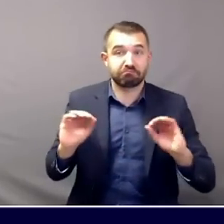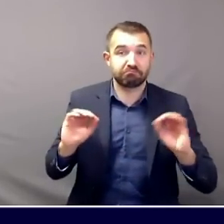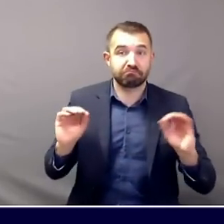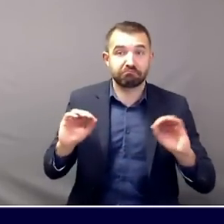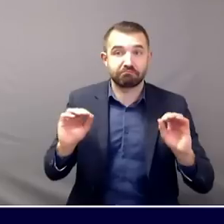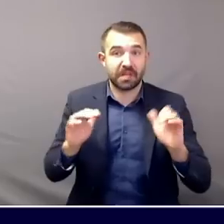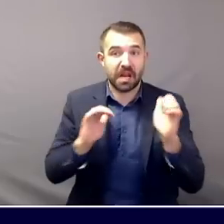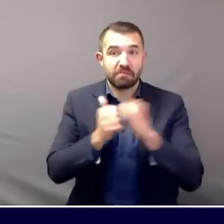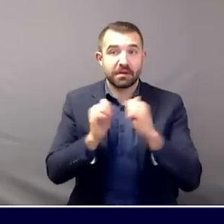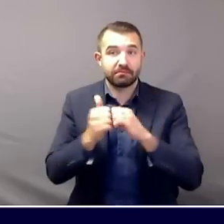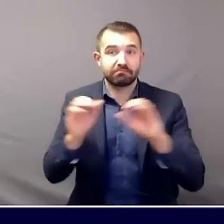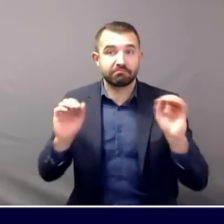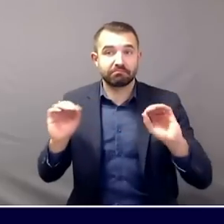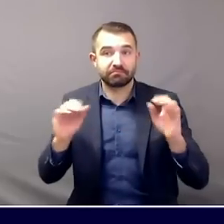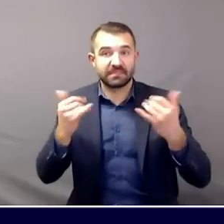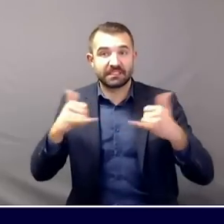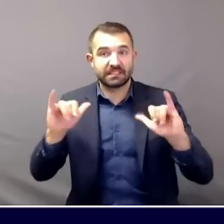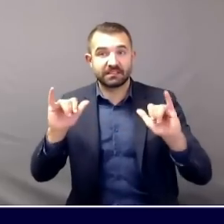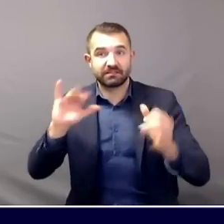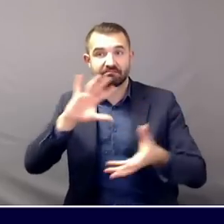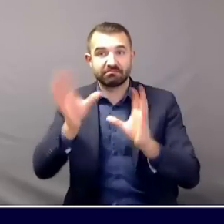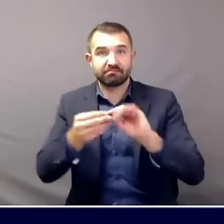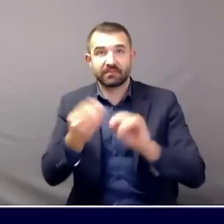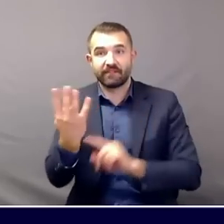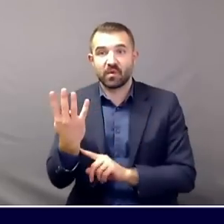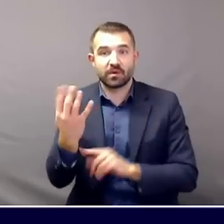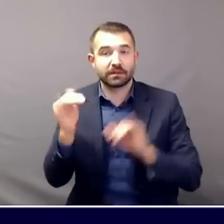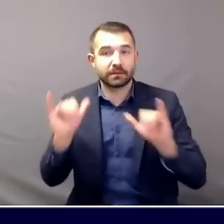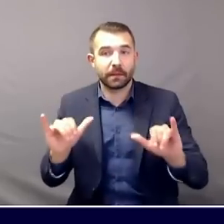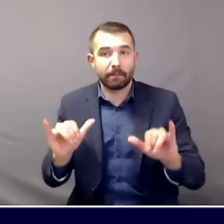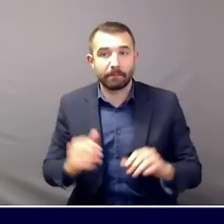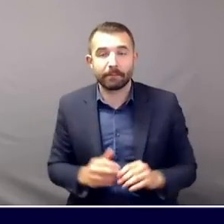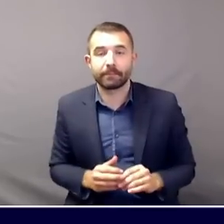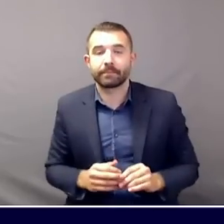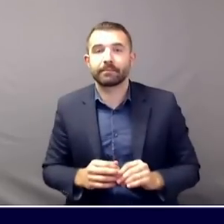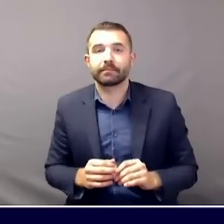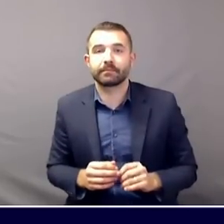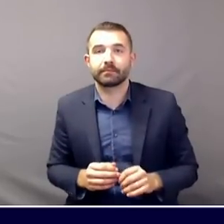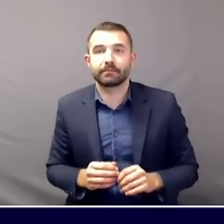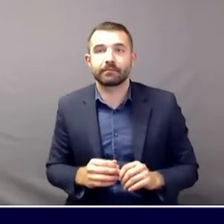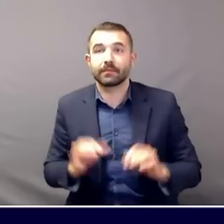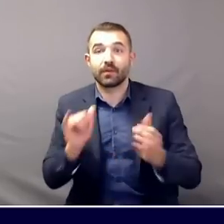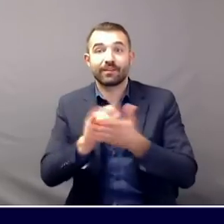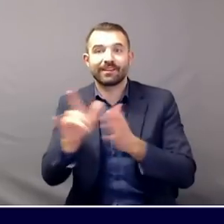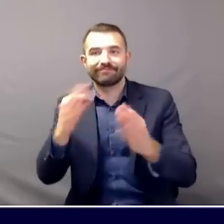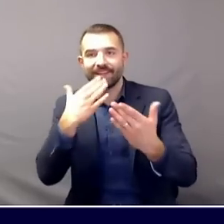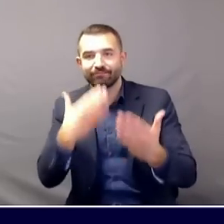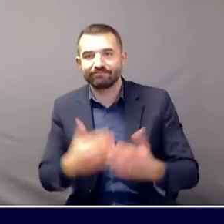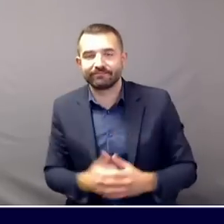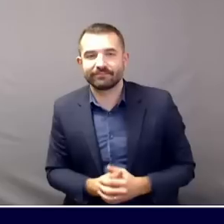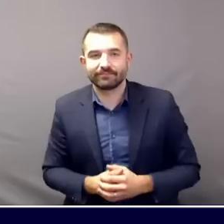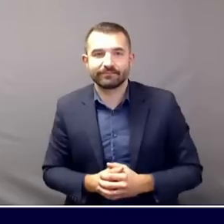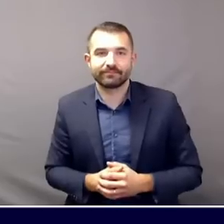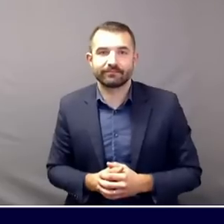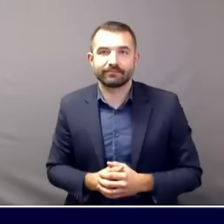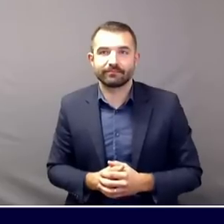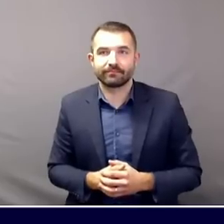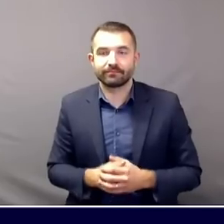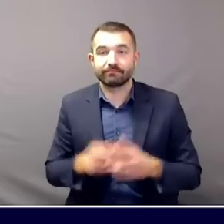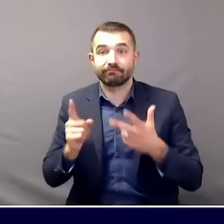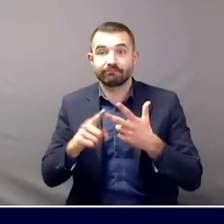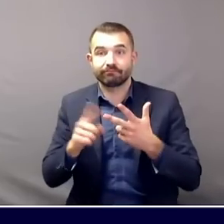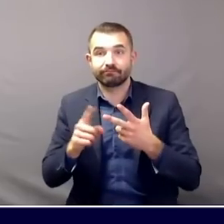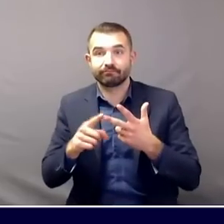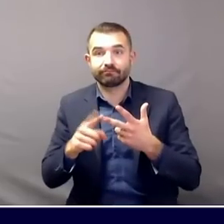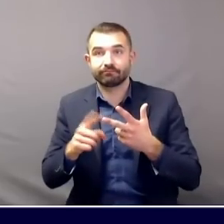at 4 confirmed cases at this time. Okay, that's it. Thank you. Thanks, Steve. Going to go over to Isha